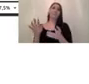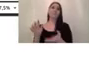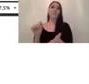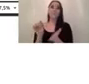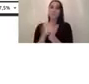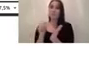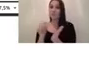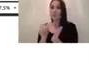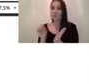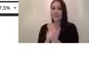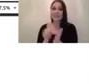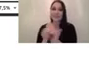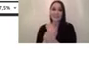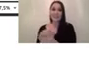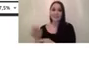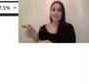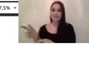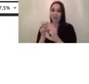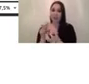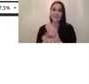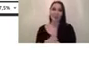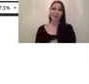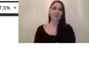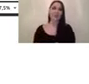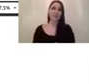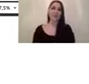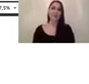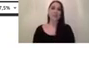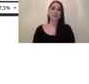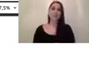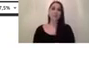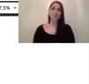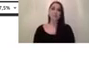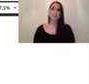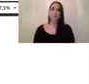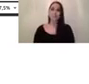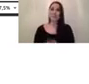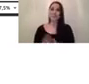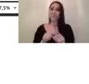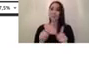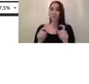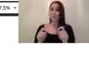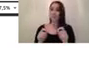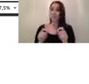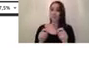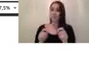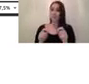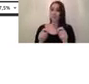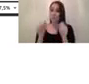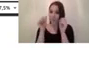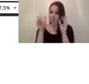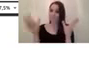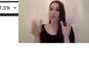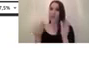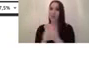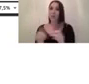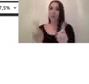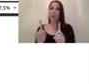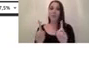on. Nowadays, I would say that one of the most popular ones is the USB cameras, USB 3 mainly.